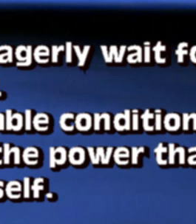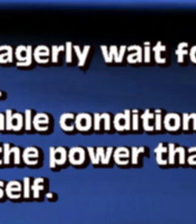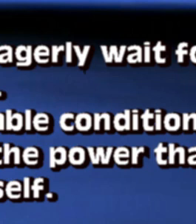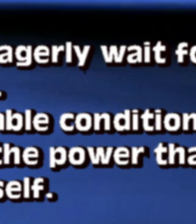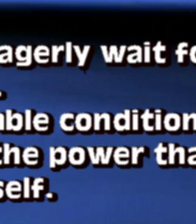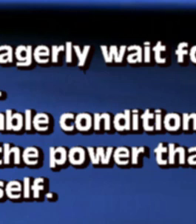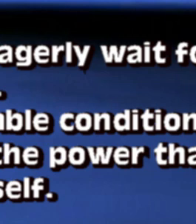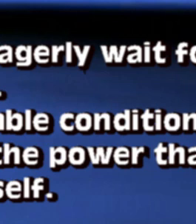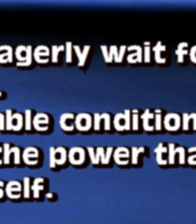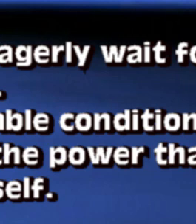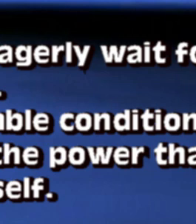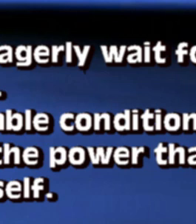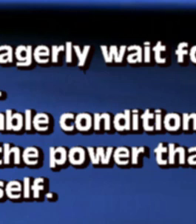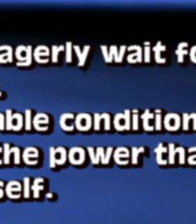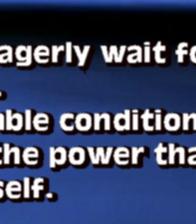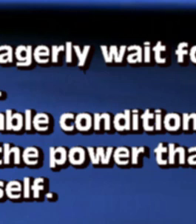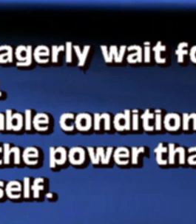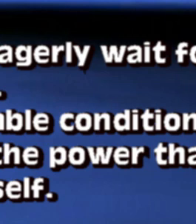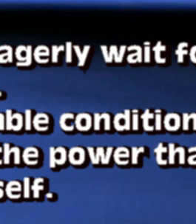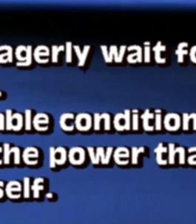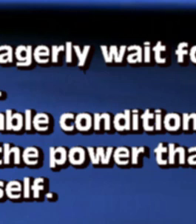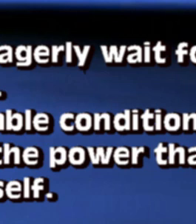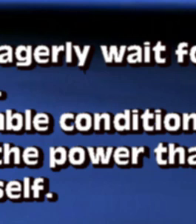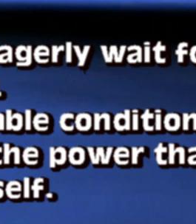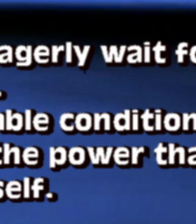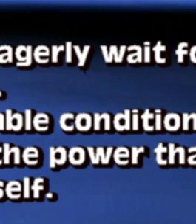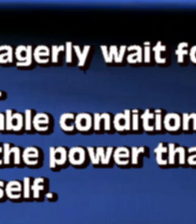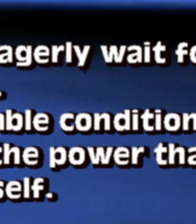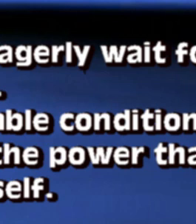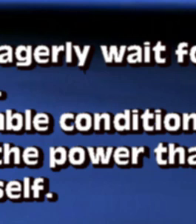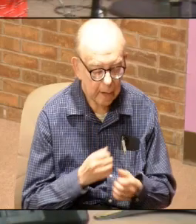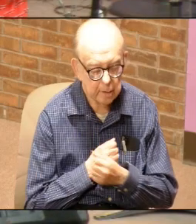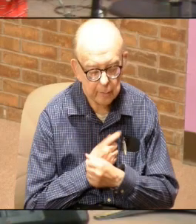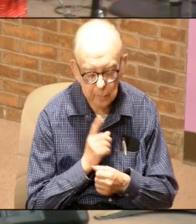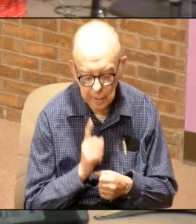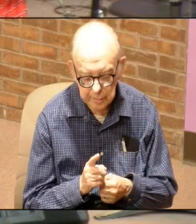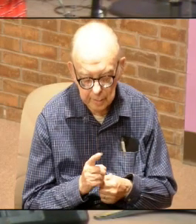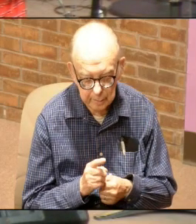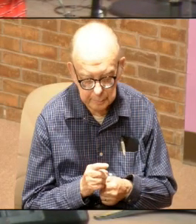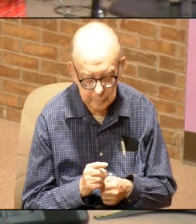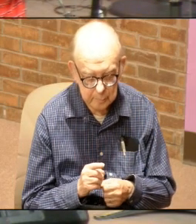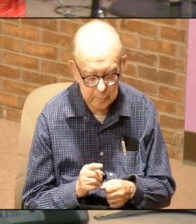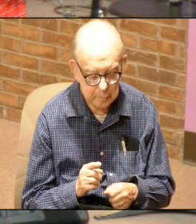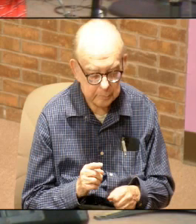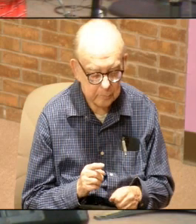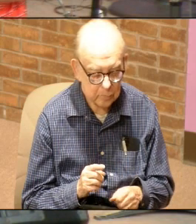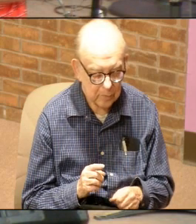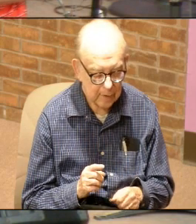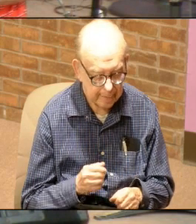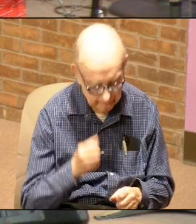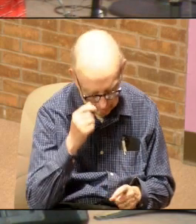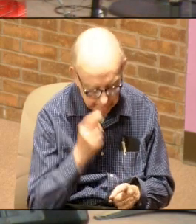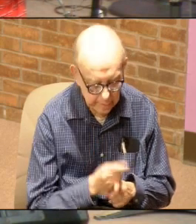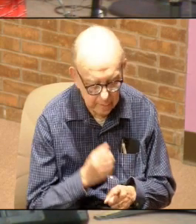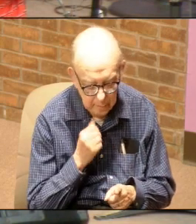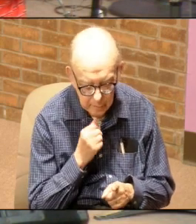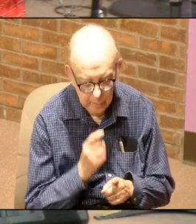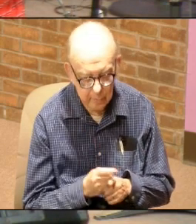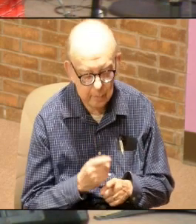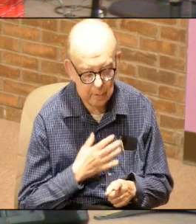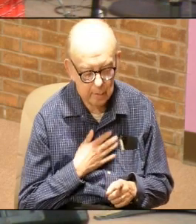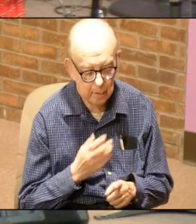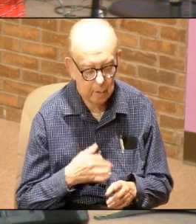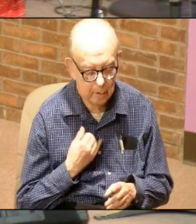subject everything to himself. So then, my dearly loved and longed for brothers and sisters, my